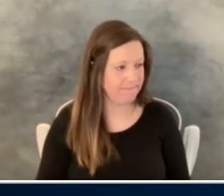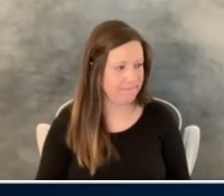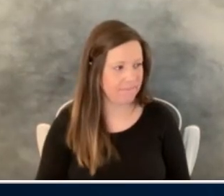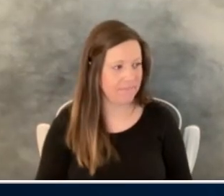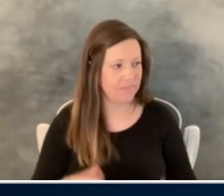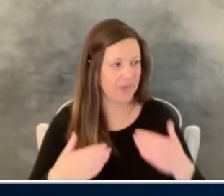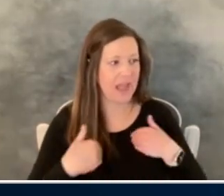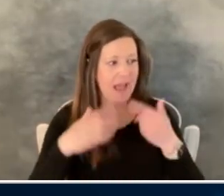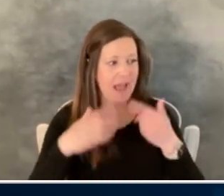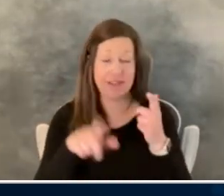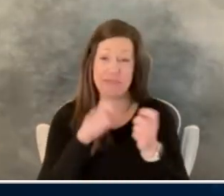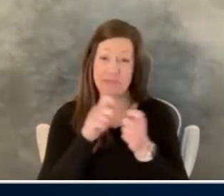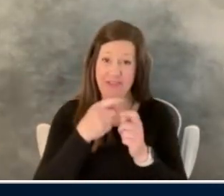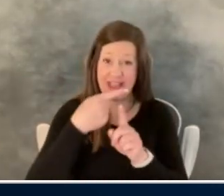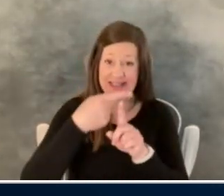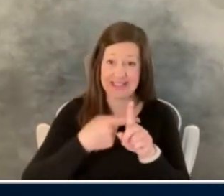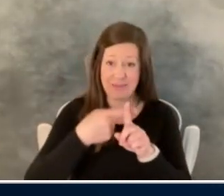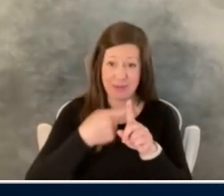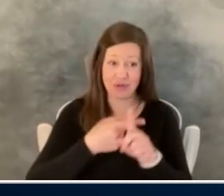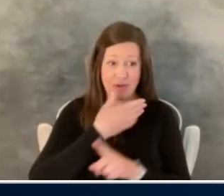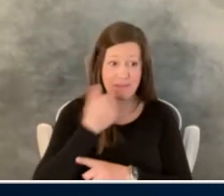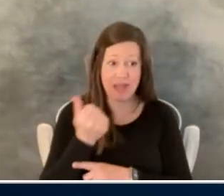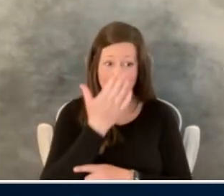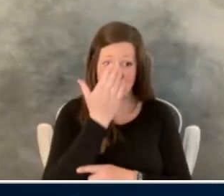temperature that is better to sleep at.